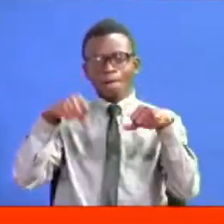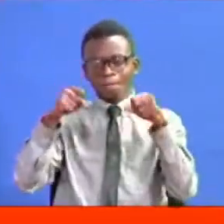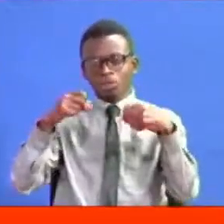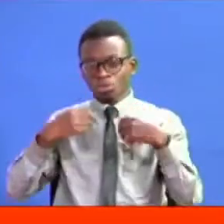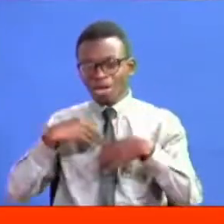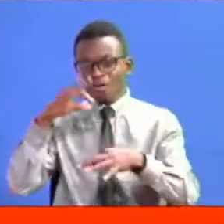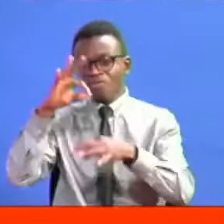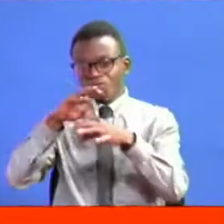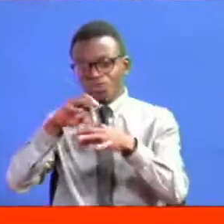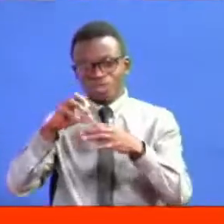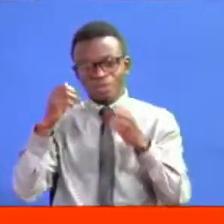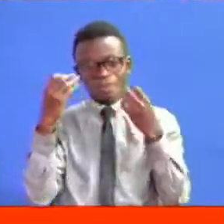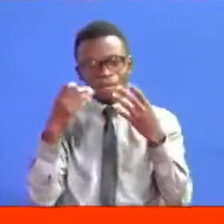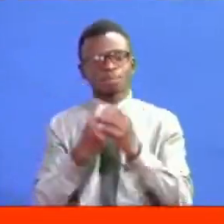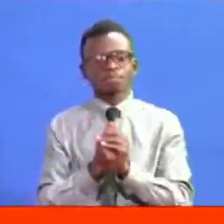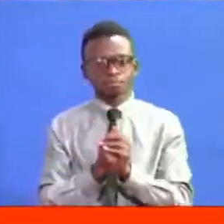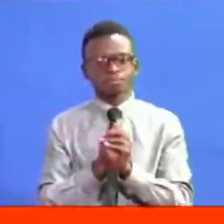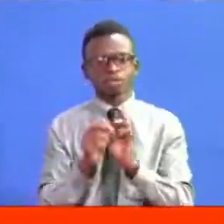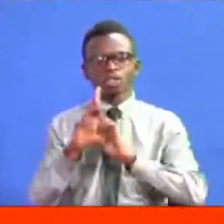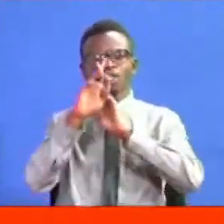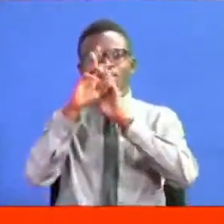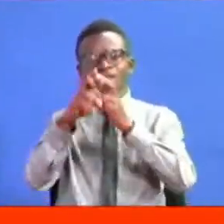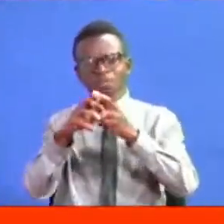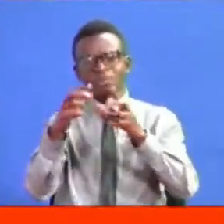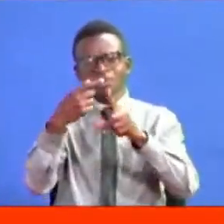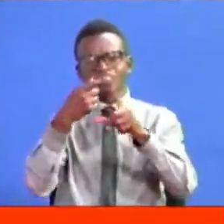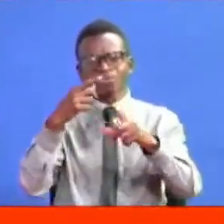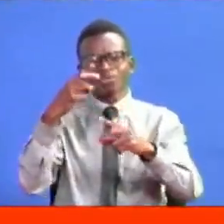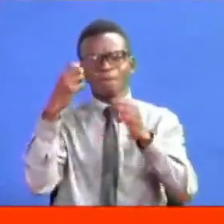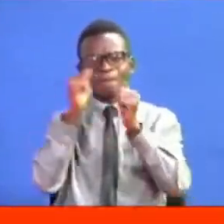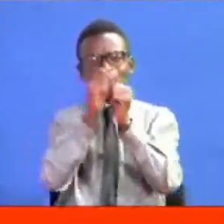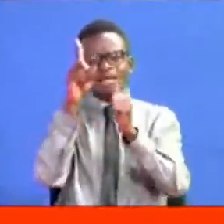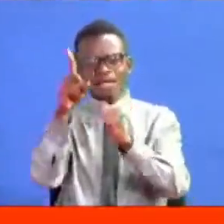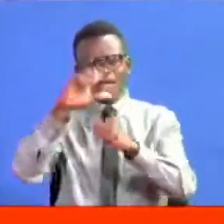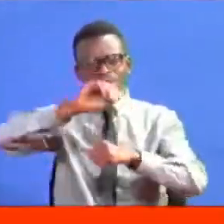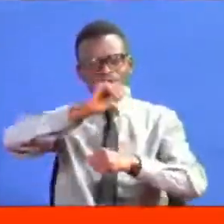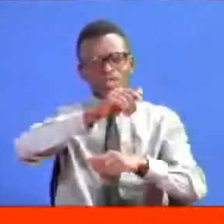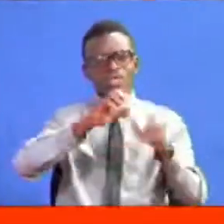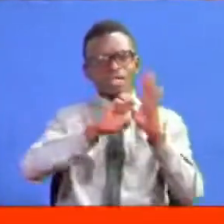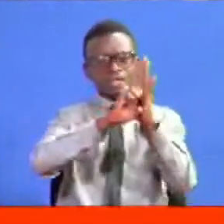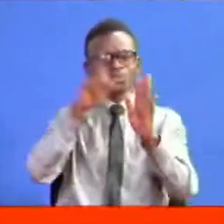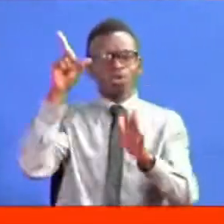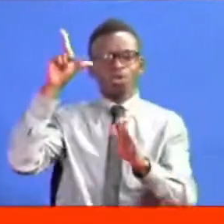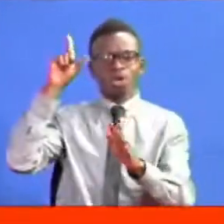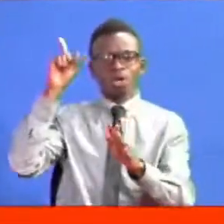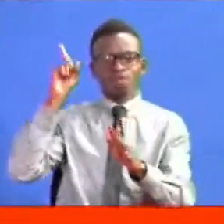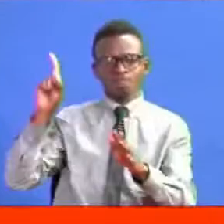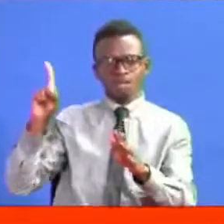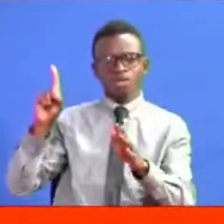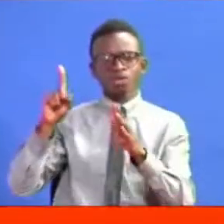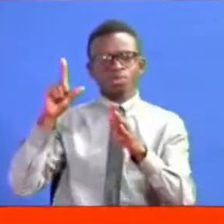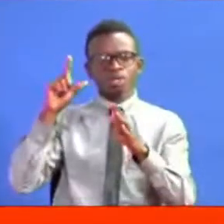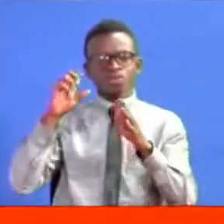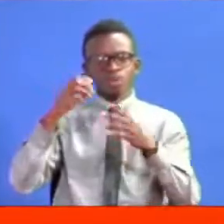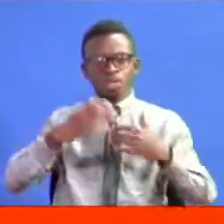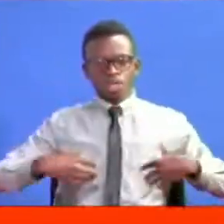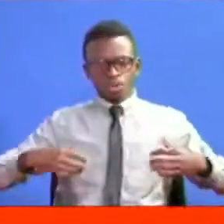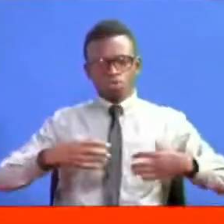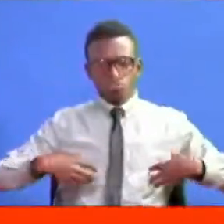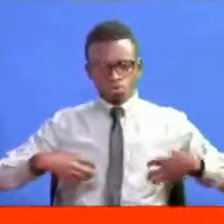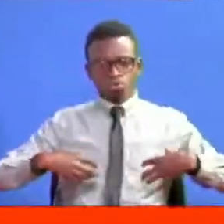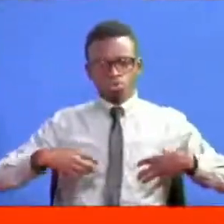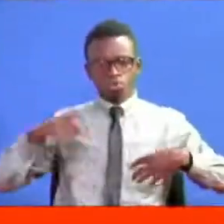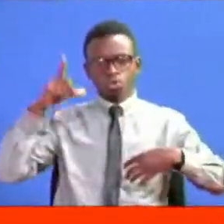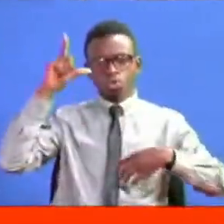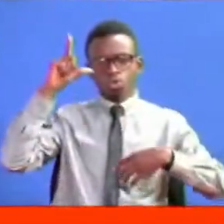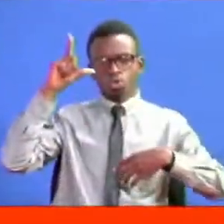favor, statistics from a survey of 11 counties, including Nairobi, Nakuru, Garissa, Wajir, Kisumu,